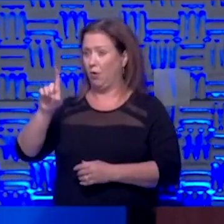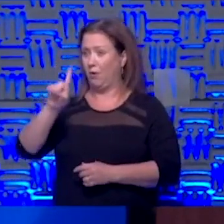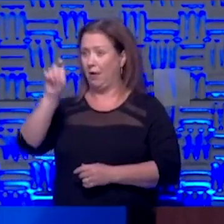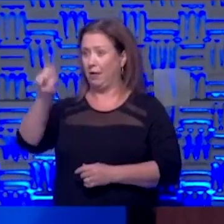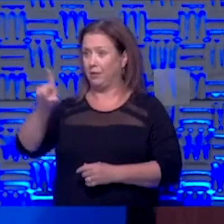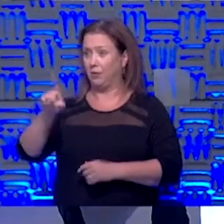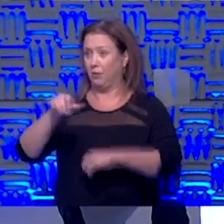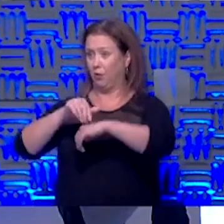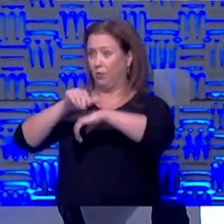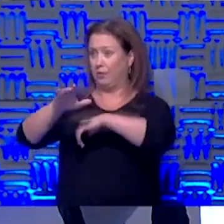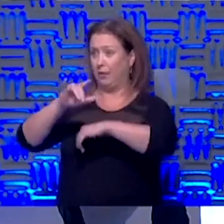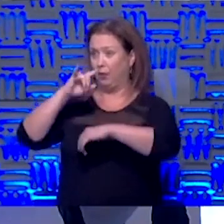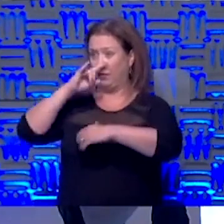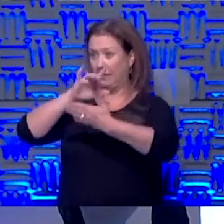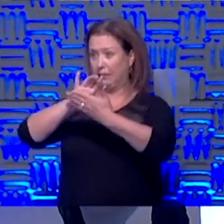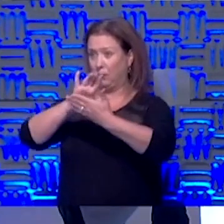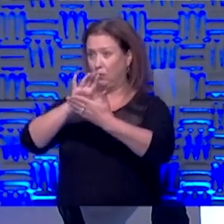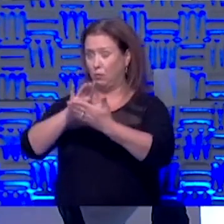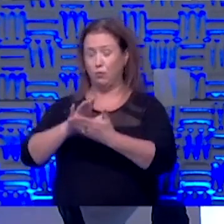school?